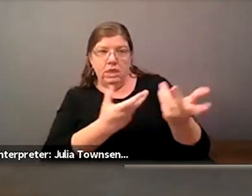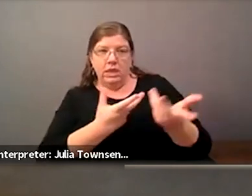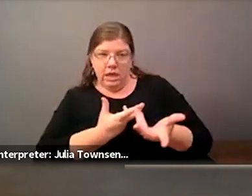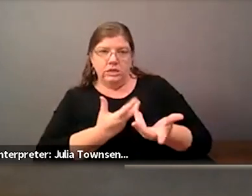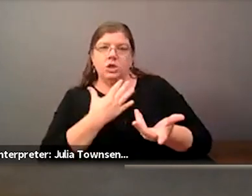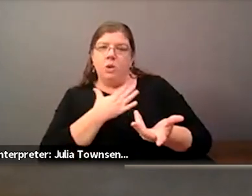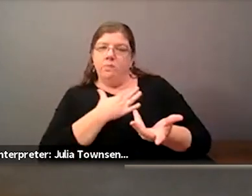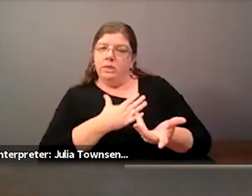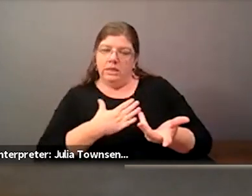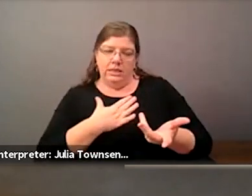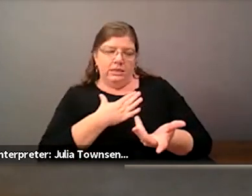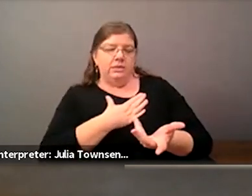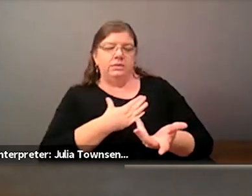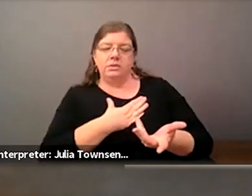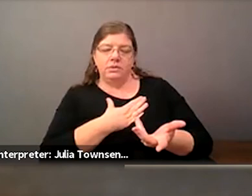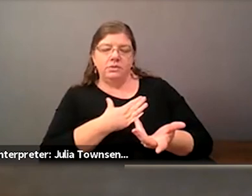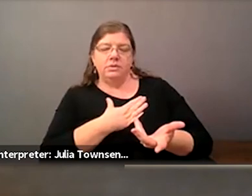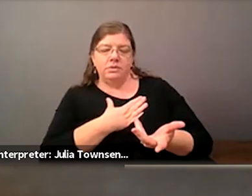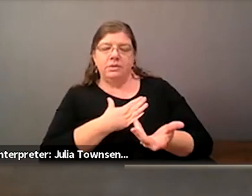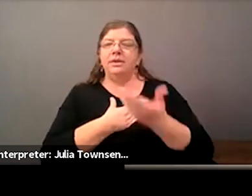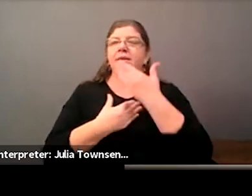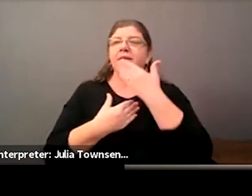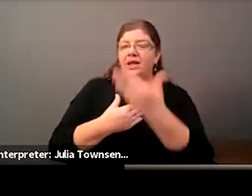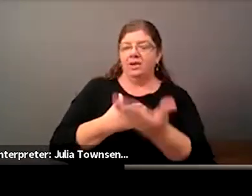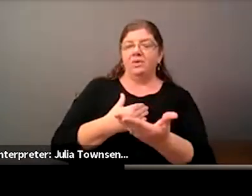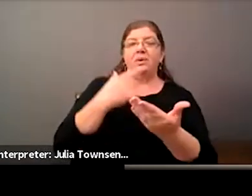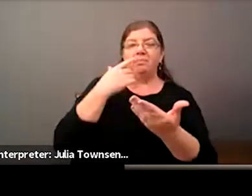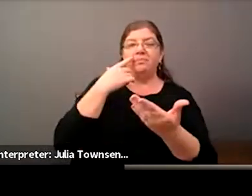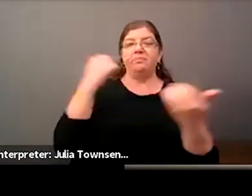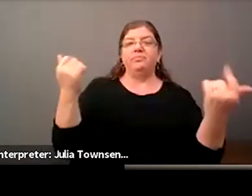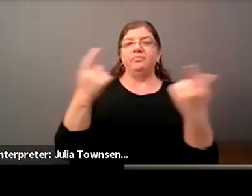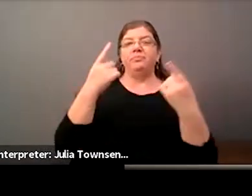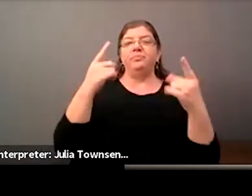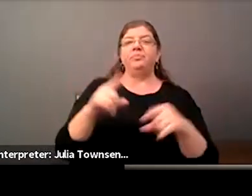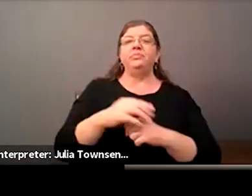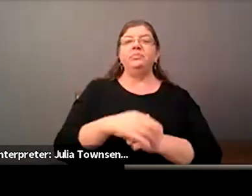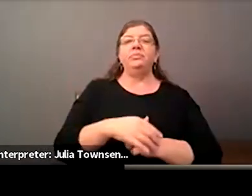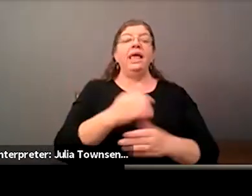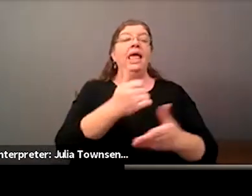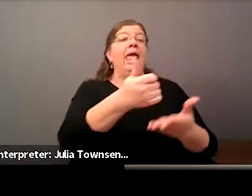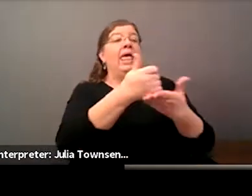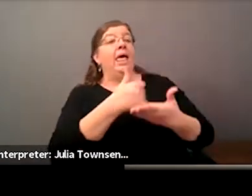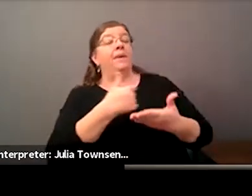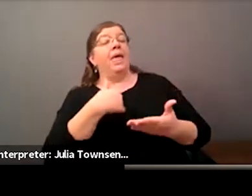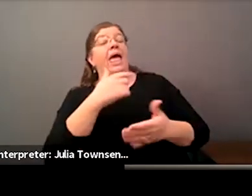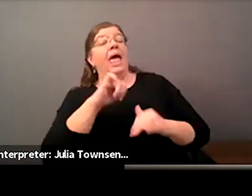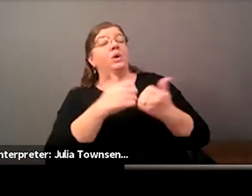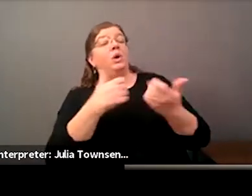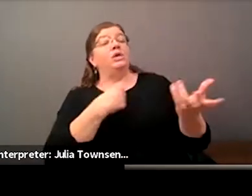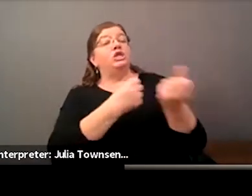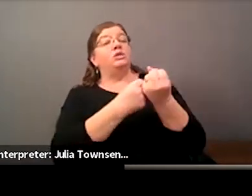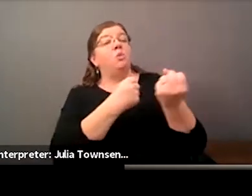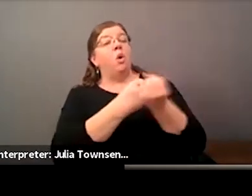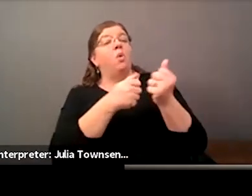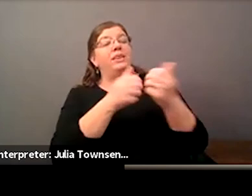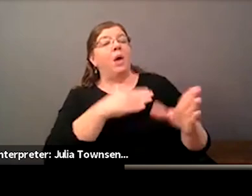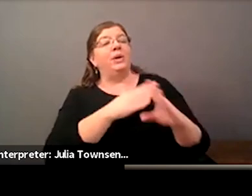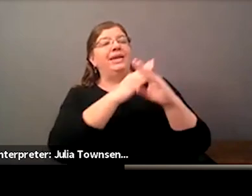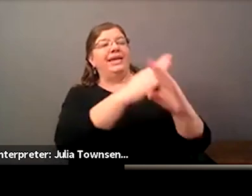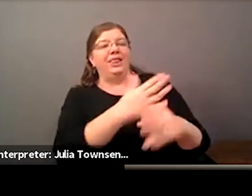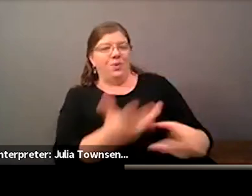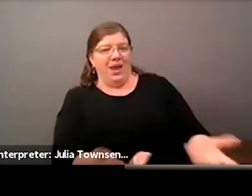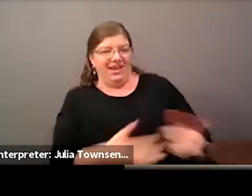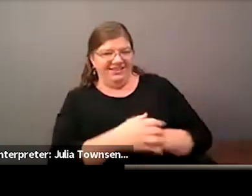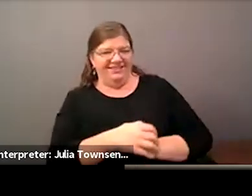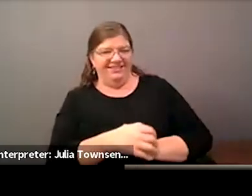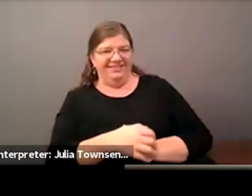don't please don't hesitate well thank you i think we all not get in the way that's also the point too so i think um it's obvious that you are